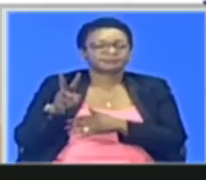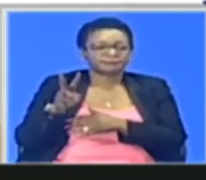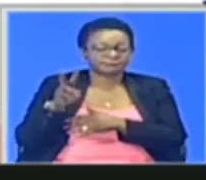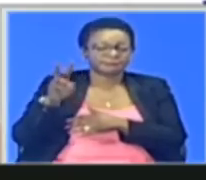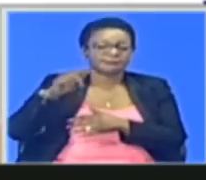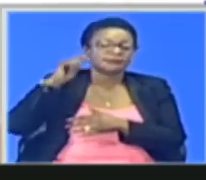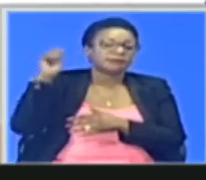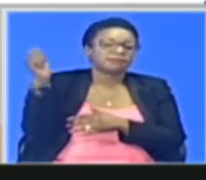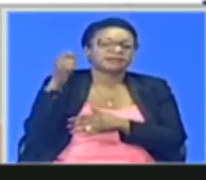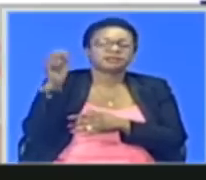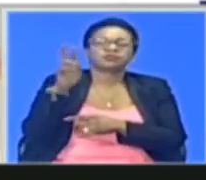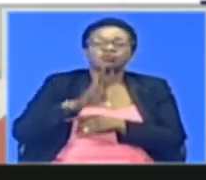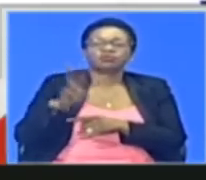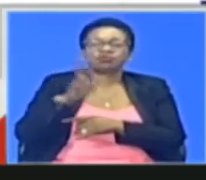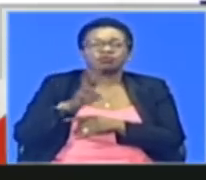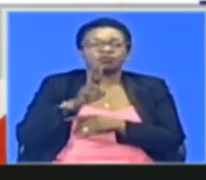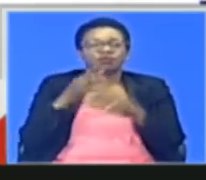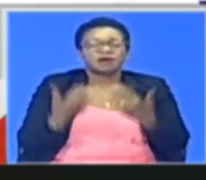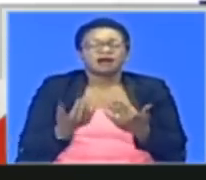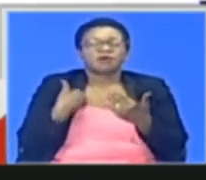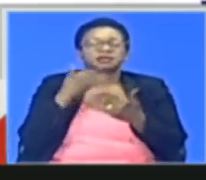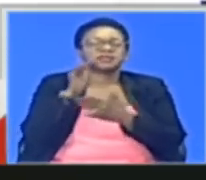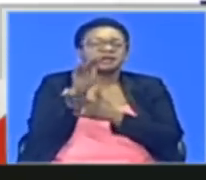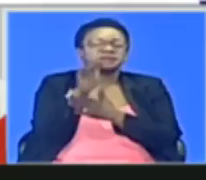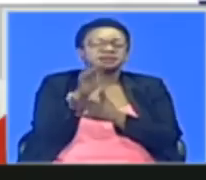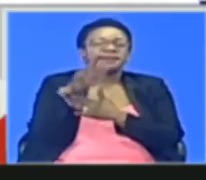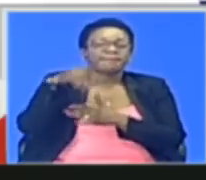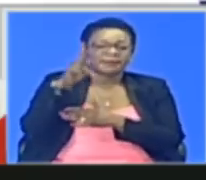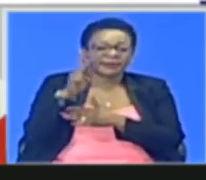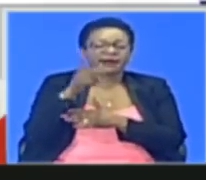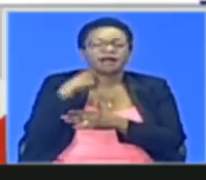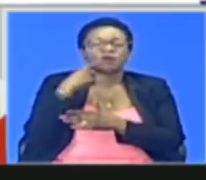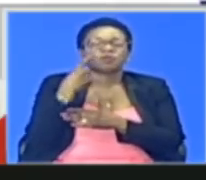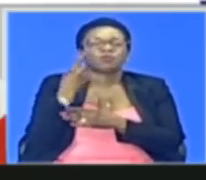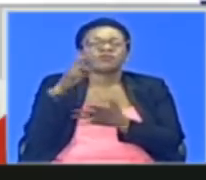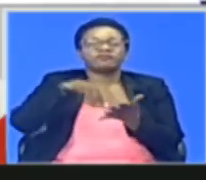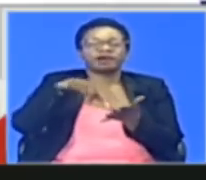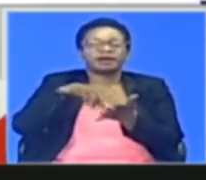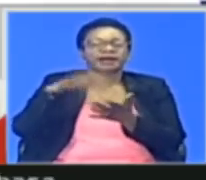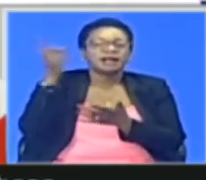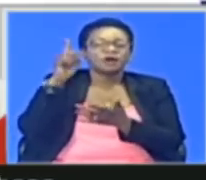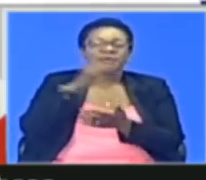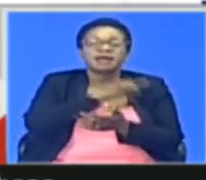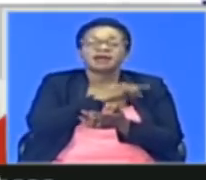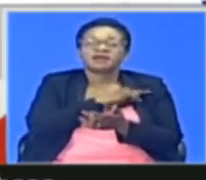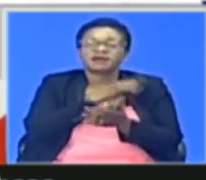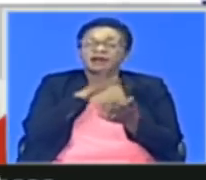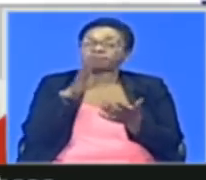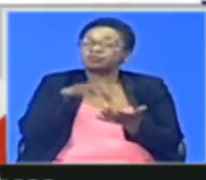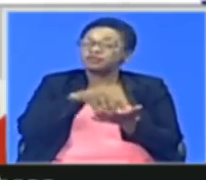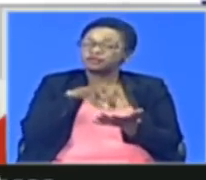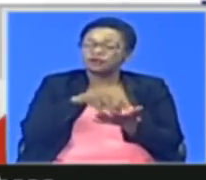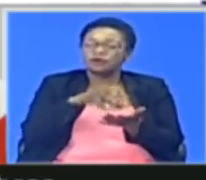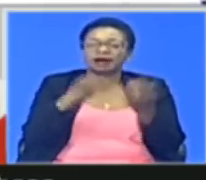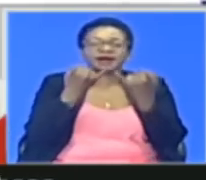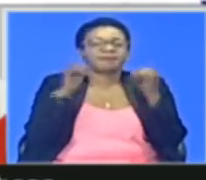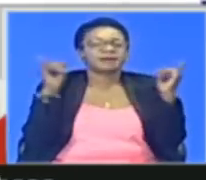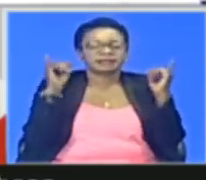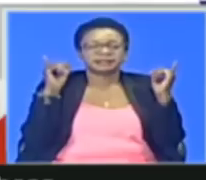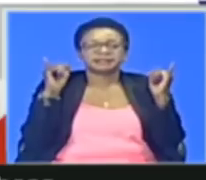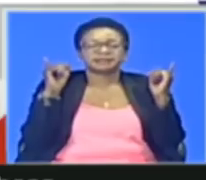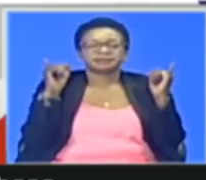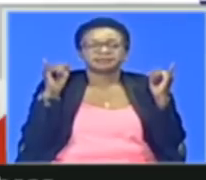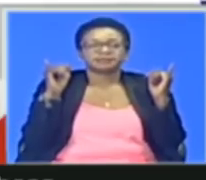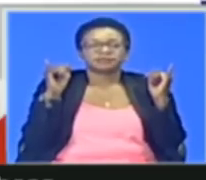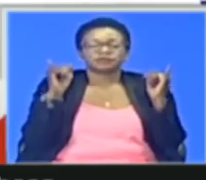President Uhuru Kenyatta has called on Peter Kenneth, who is vying for the Nairobi County Governor's seat on an independent ticket,